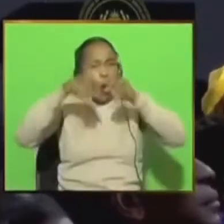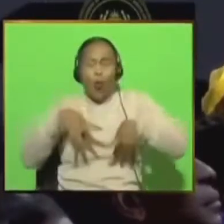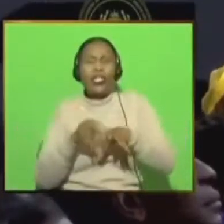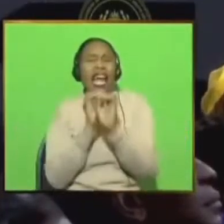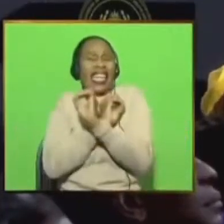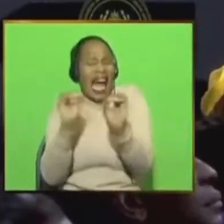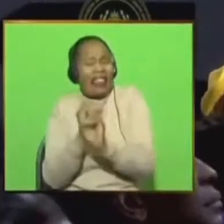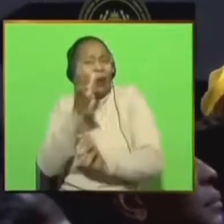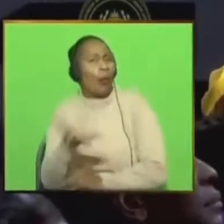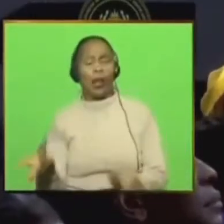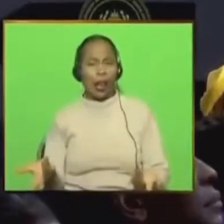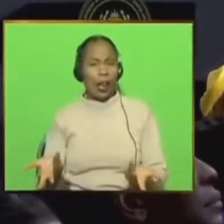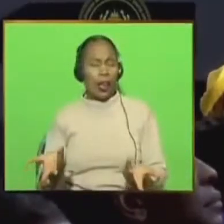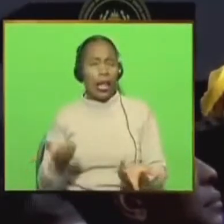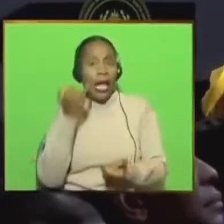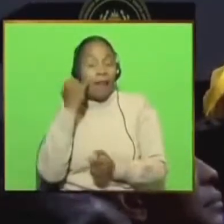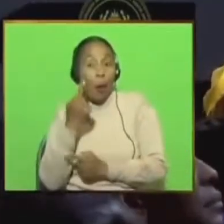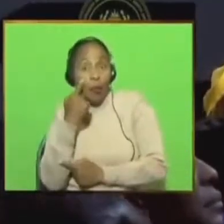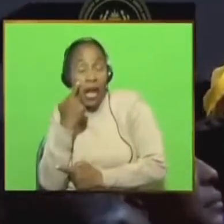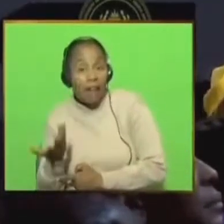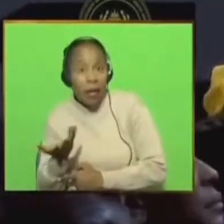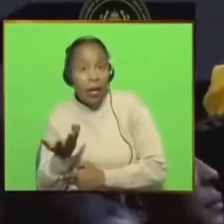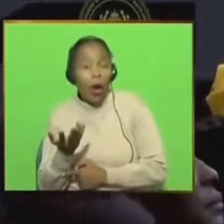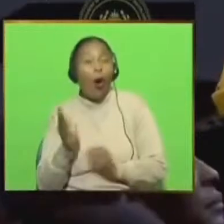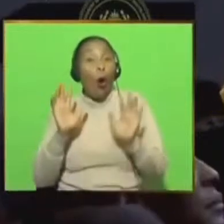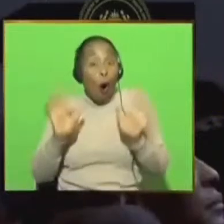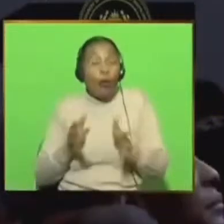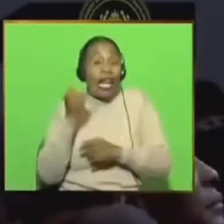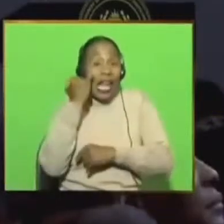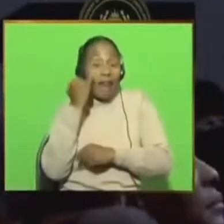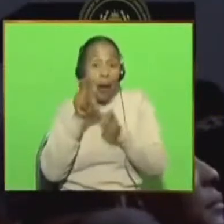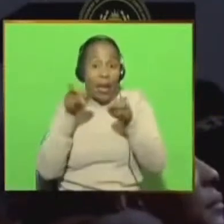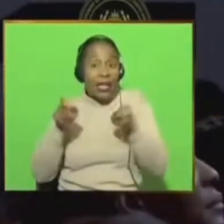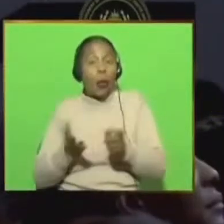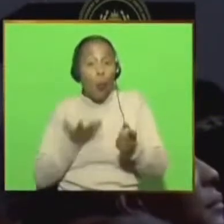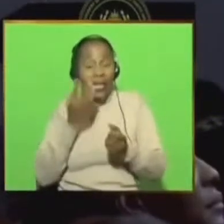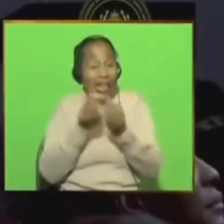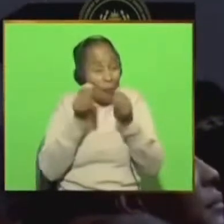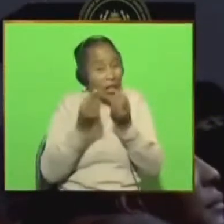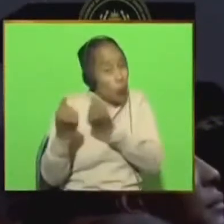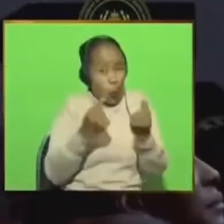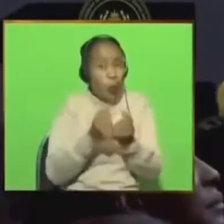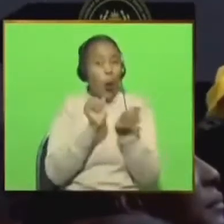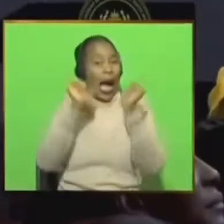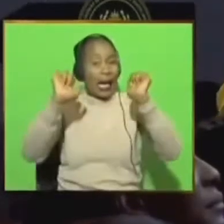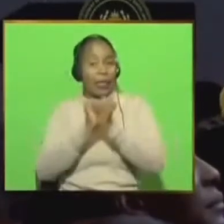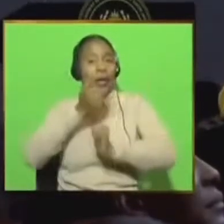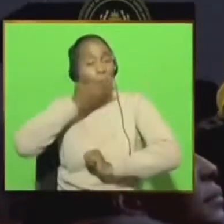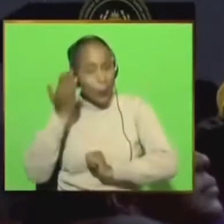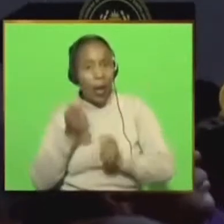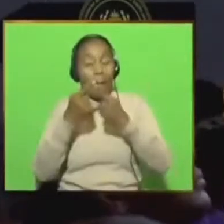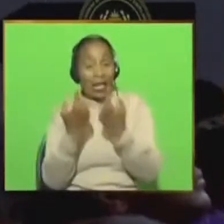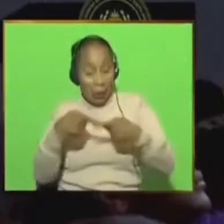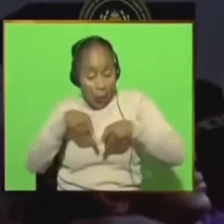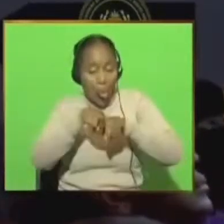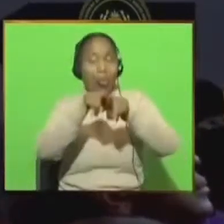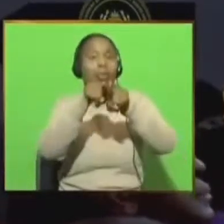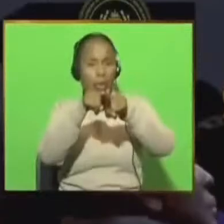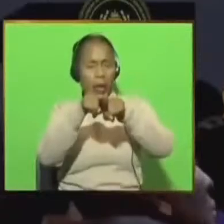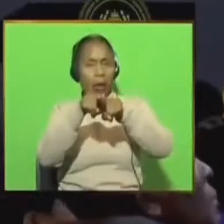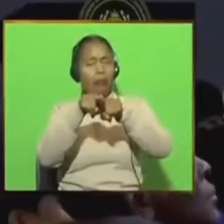of running a democratic elections. The observation, for you to observe the elections,